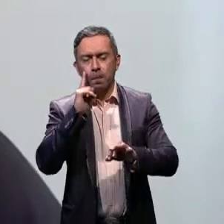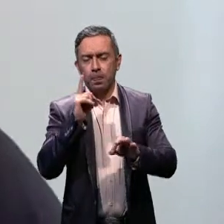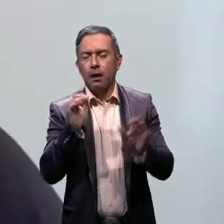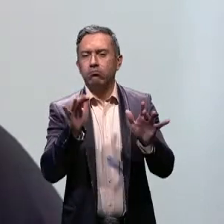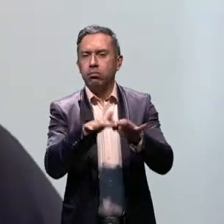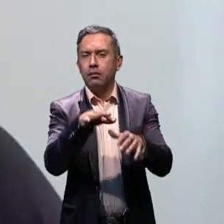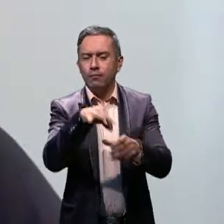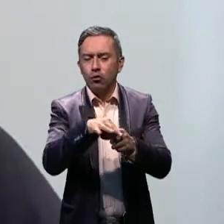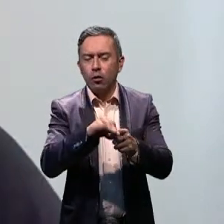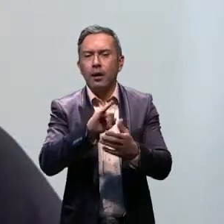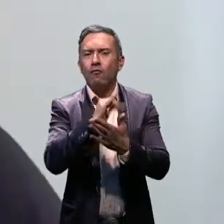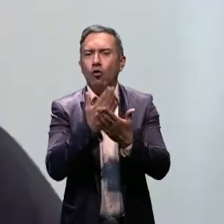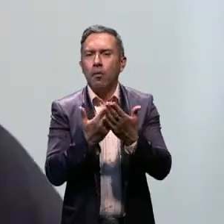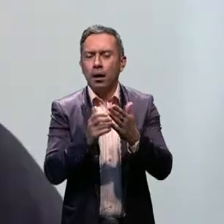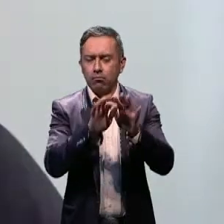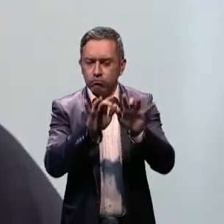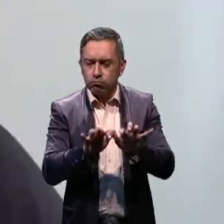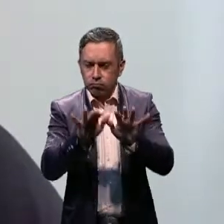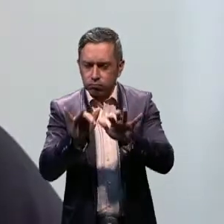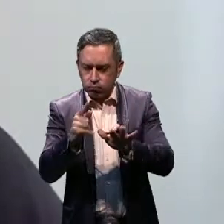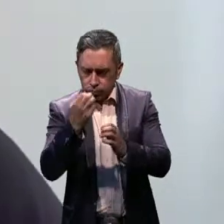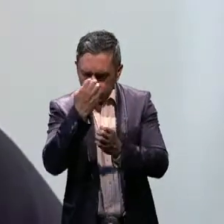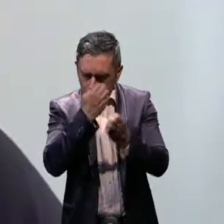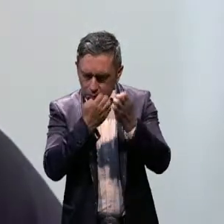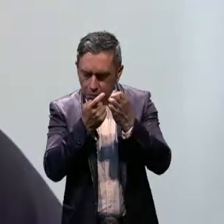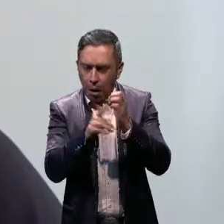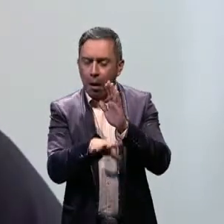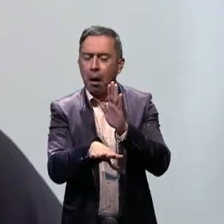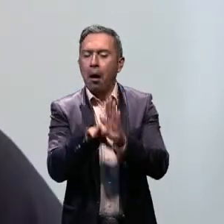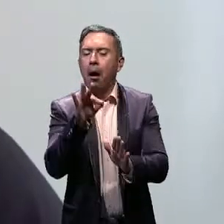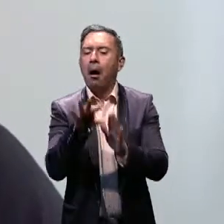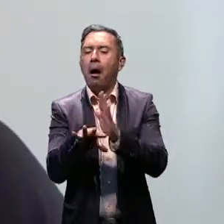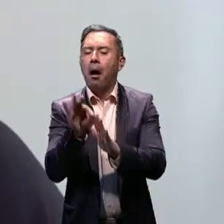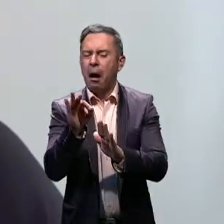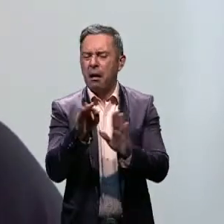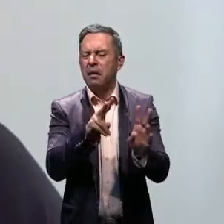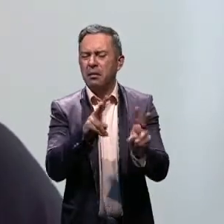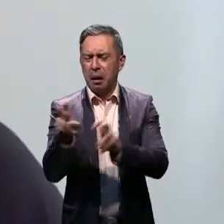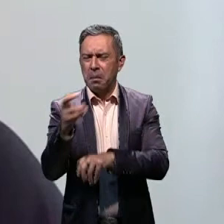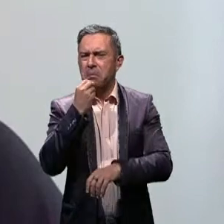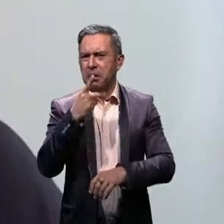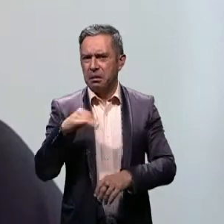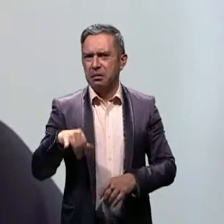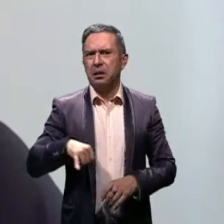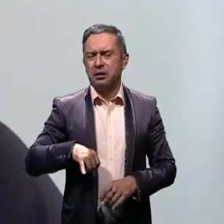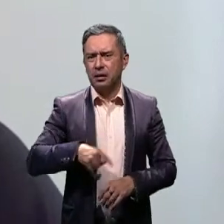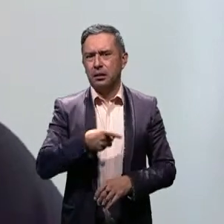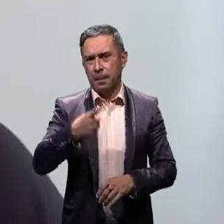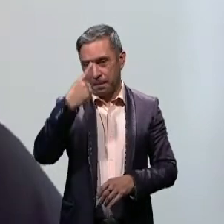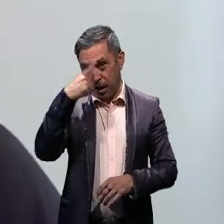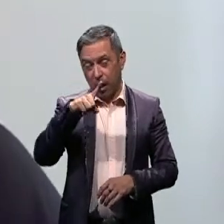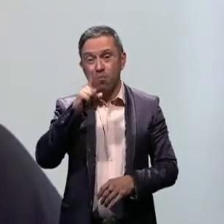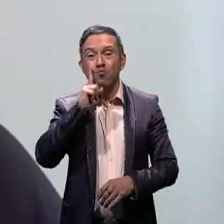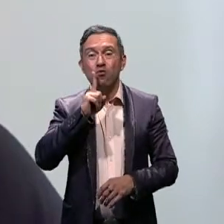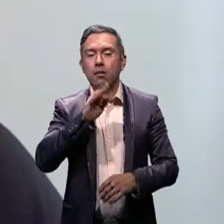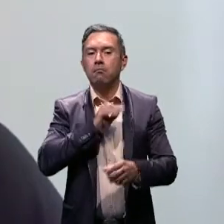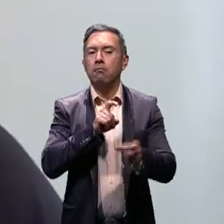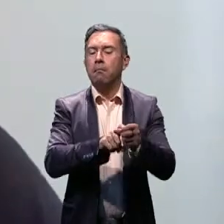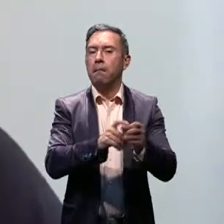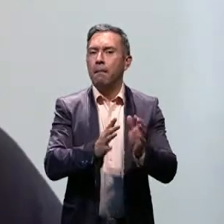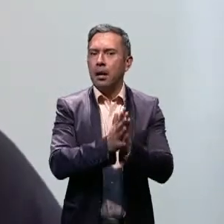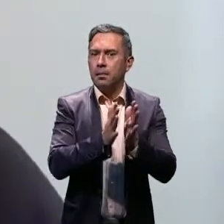arising from the elections that were performed during pandemics are going to give us very interesting results regarding